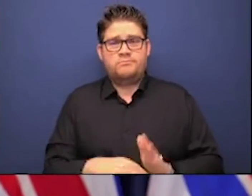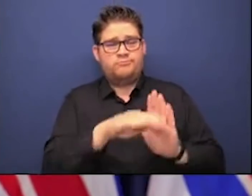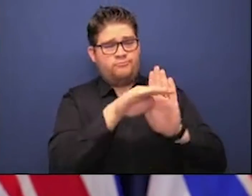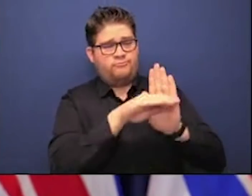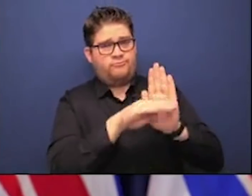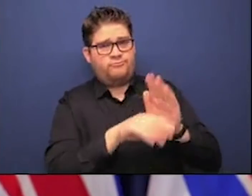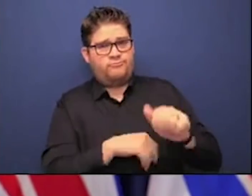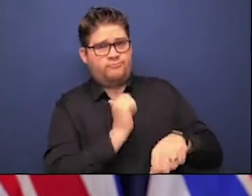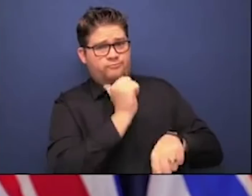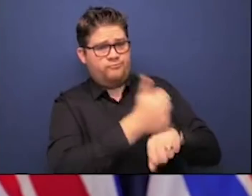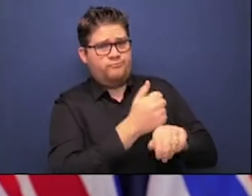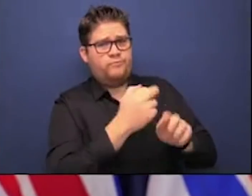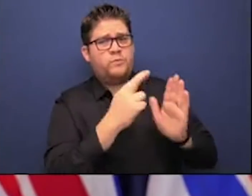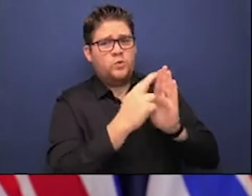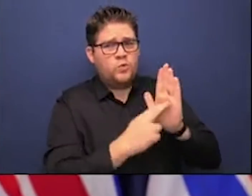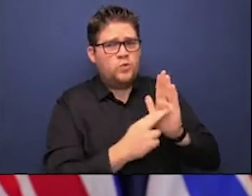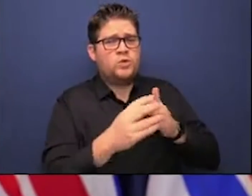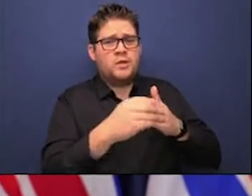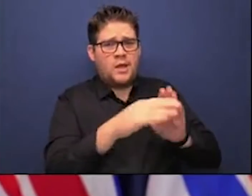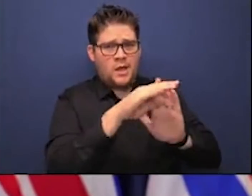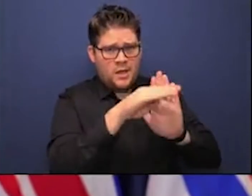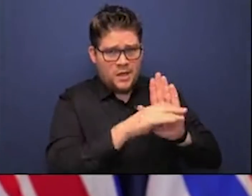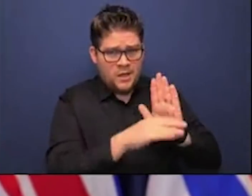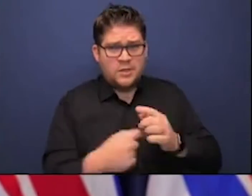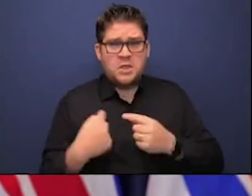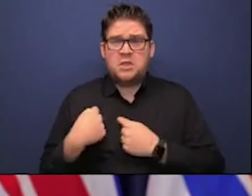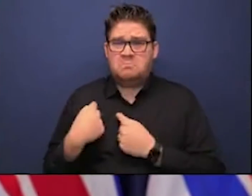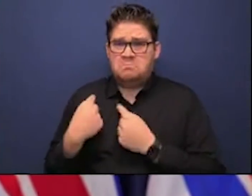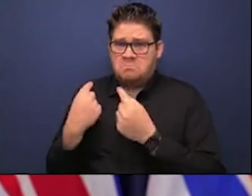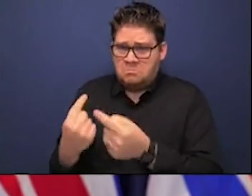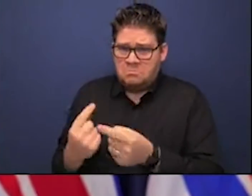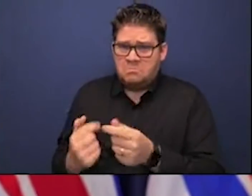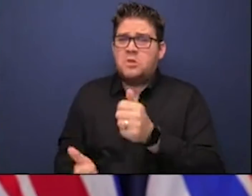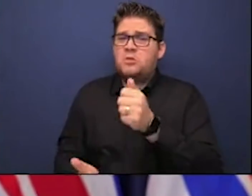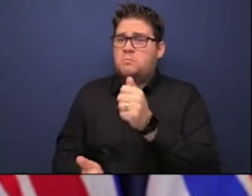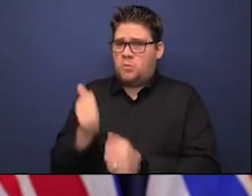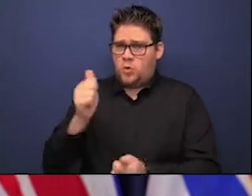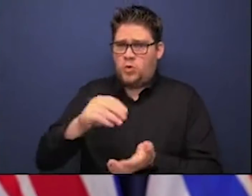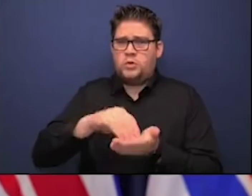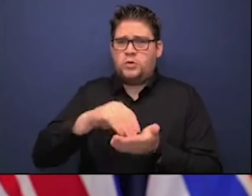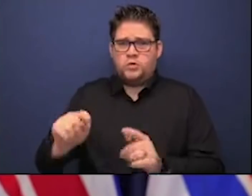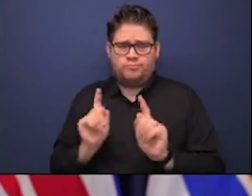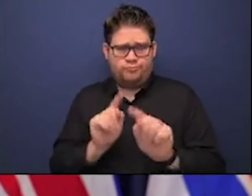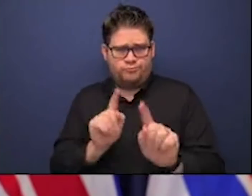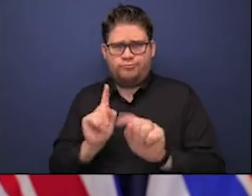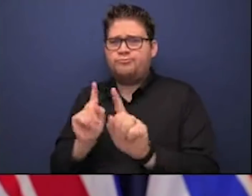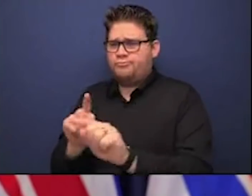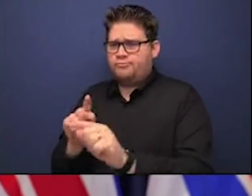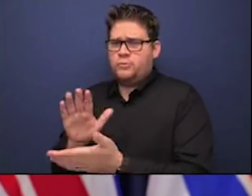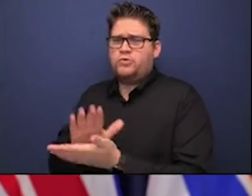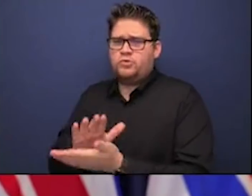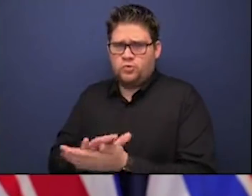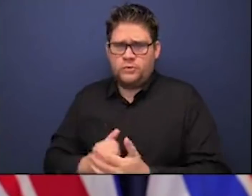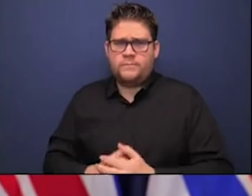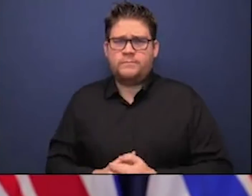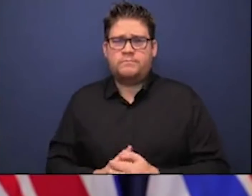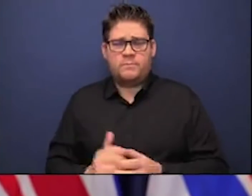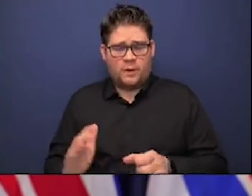majority of our students are attending school and receiving full-time, face-to-face instruction.